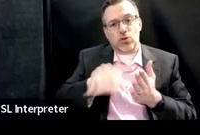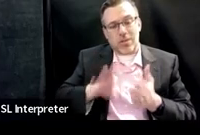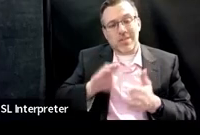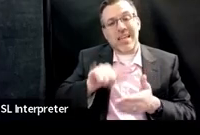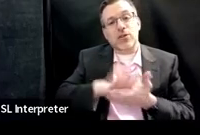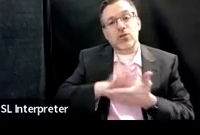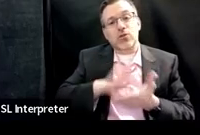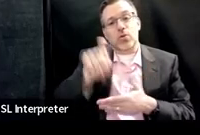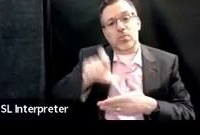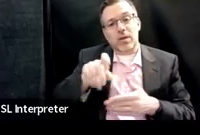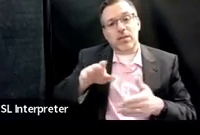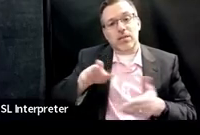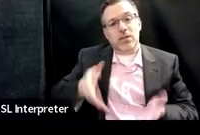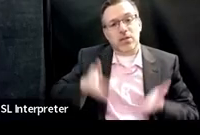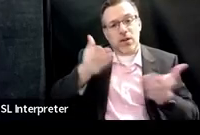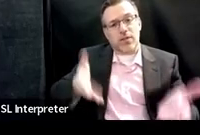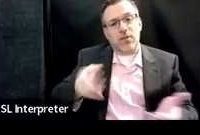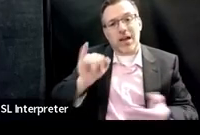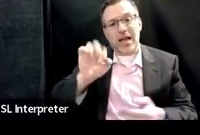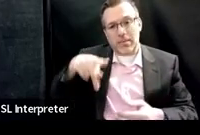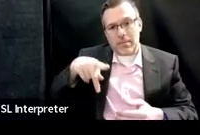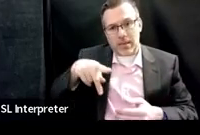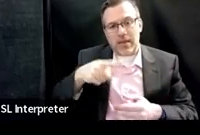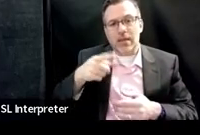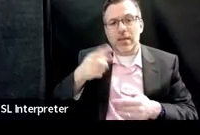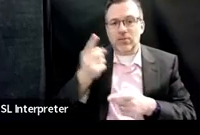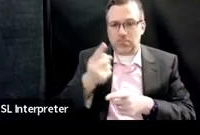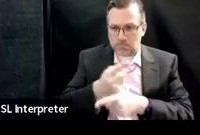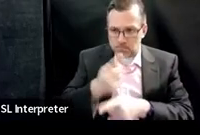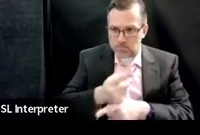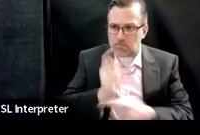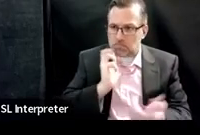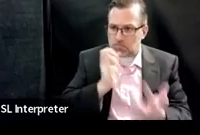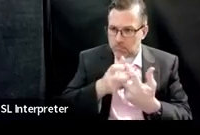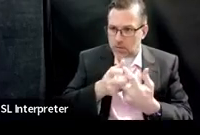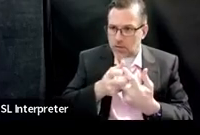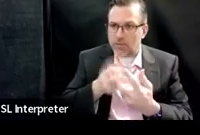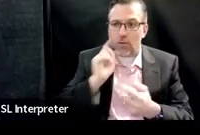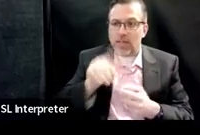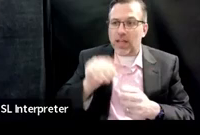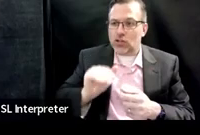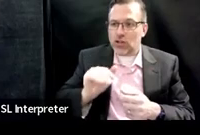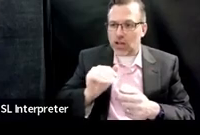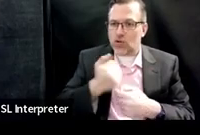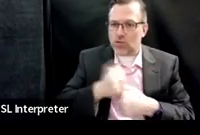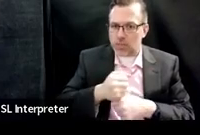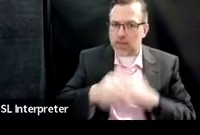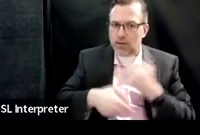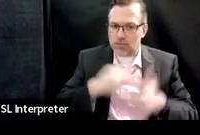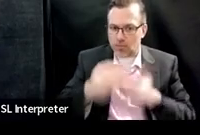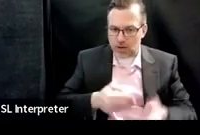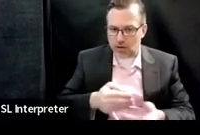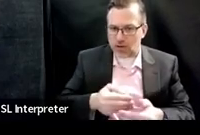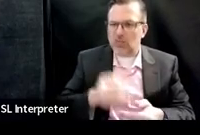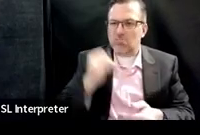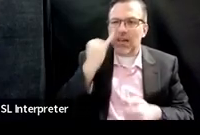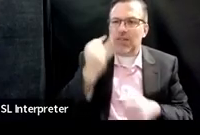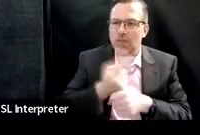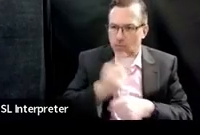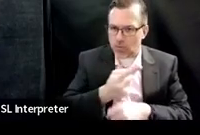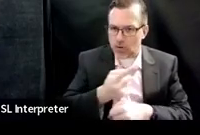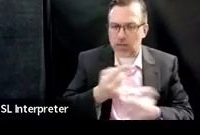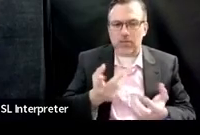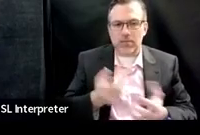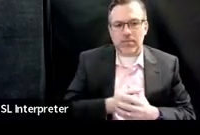offer an IEP that's reasonably calculated to enable a child to make progress appropriate in light of the child's